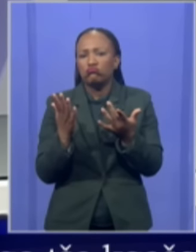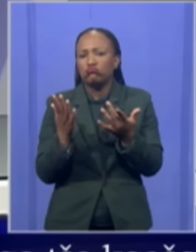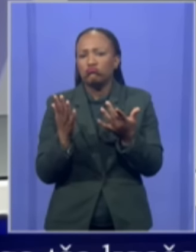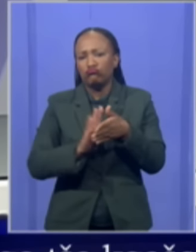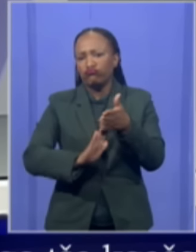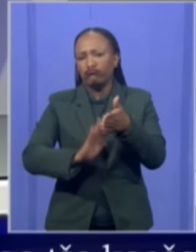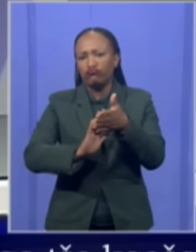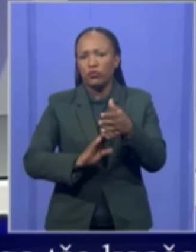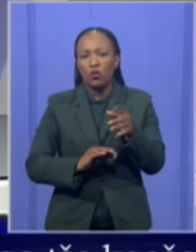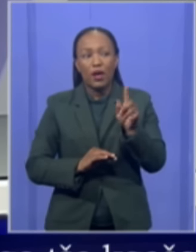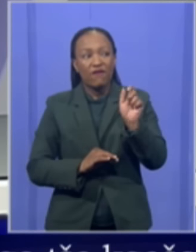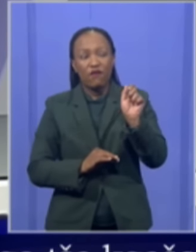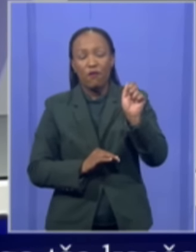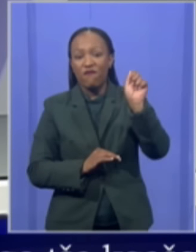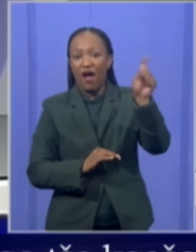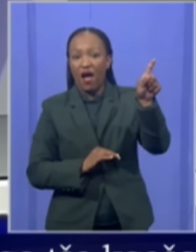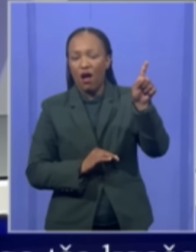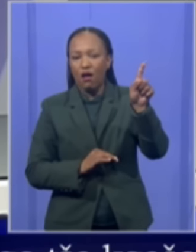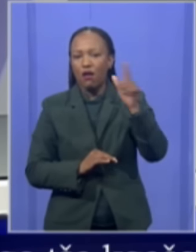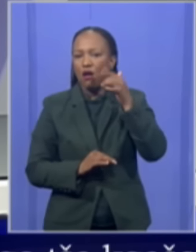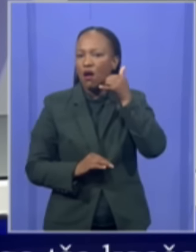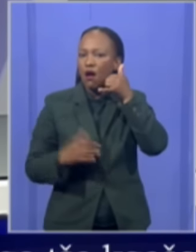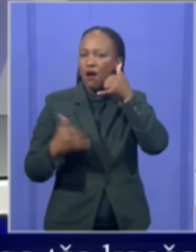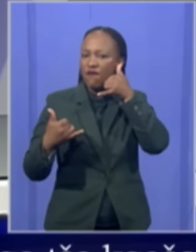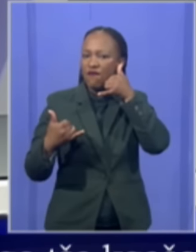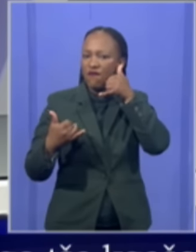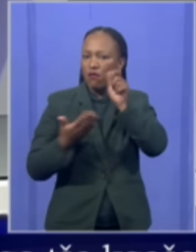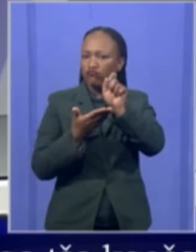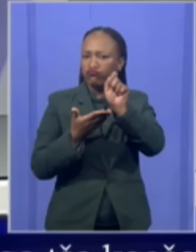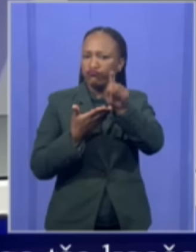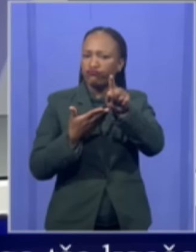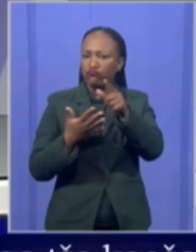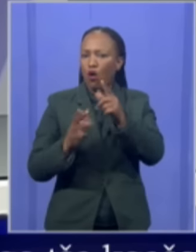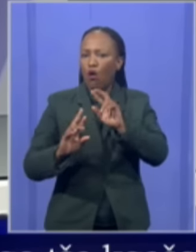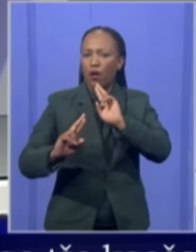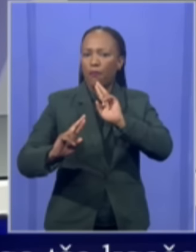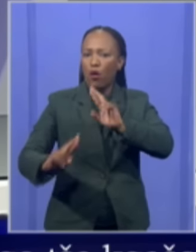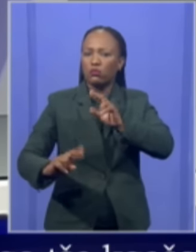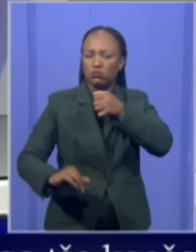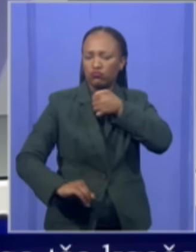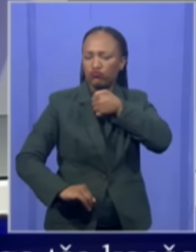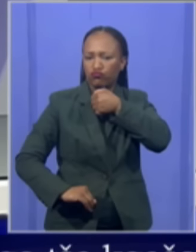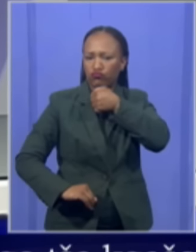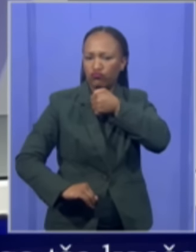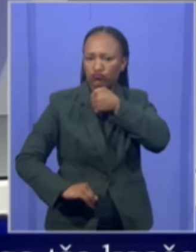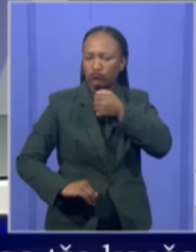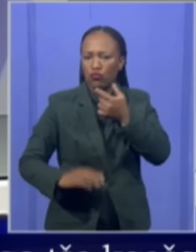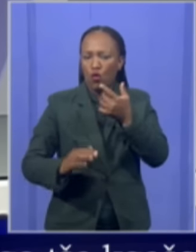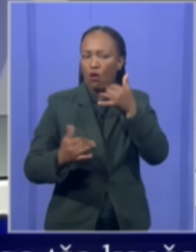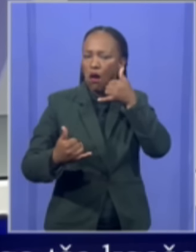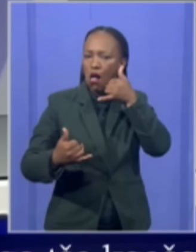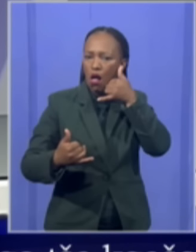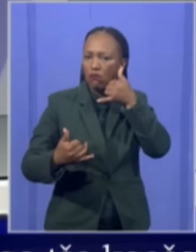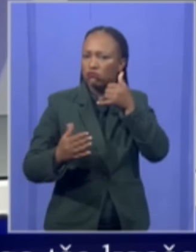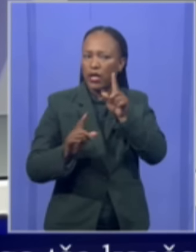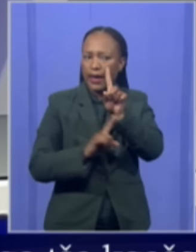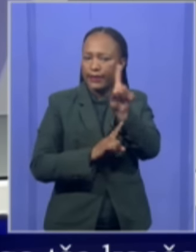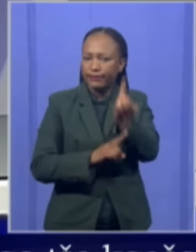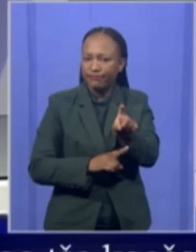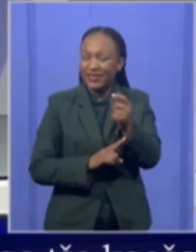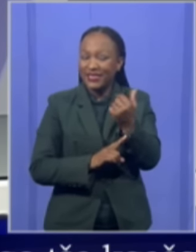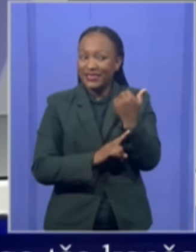fielding a tšea cellphone a bega goba a tšea cellphone a botšiša bjale ka nako